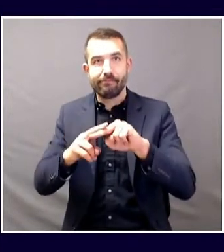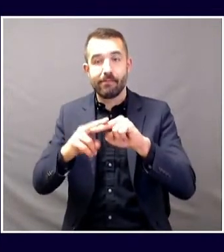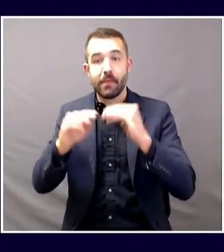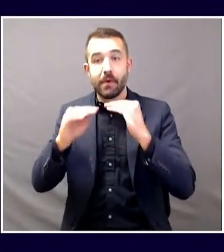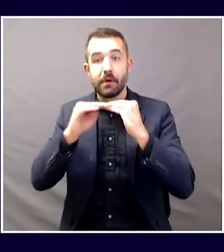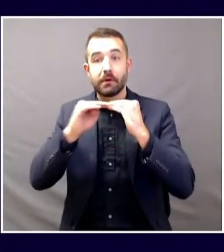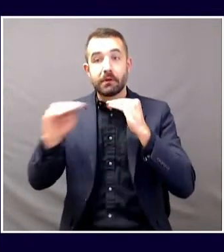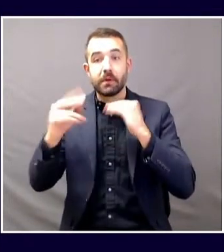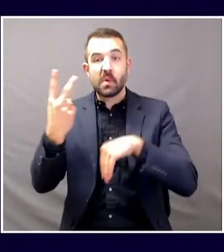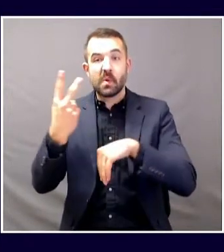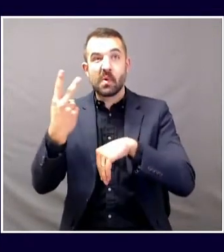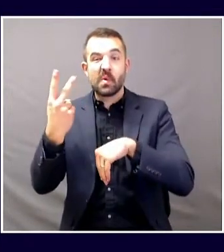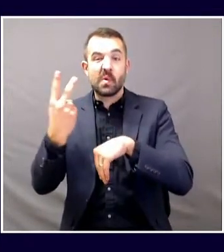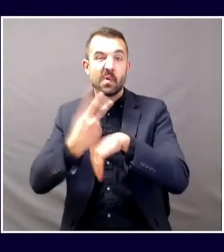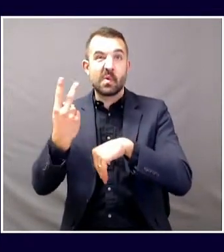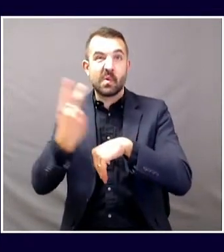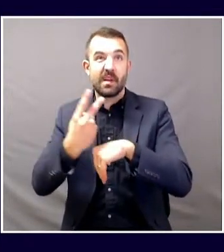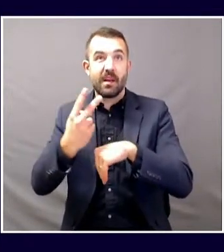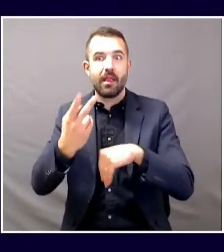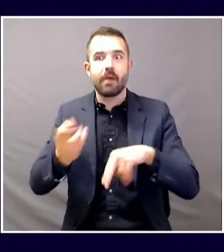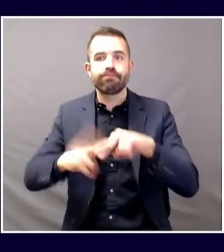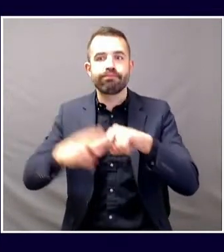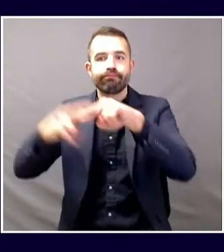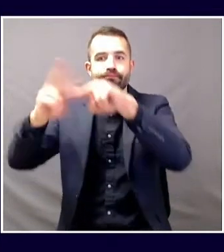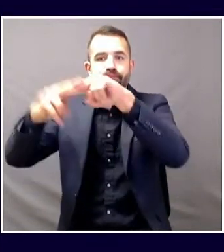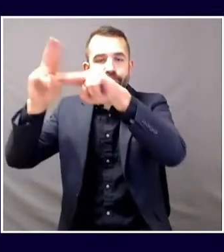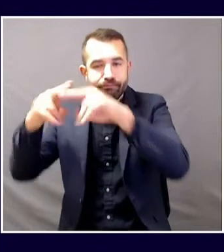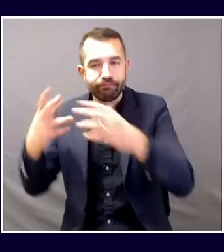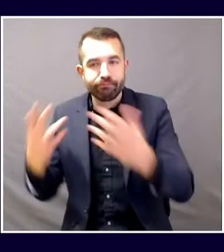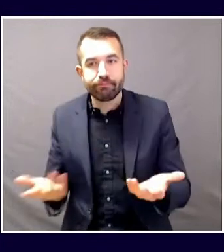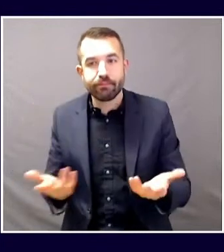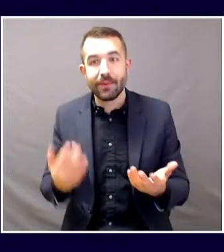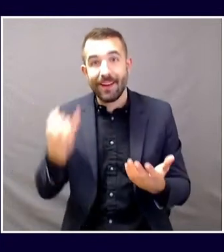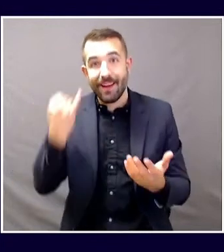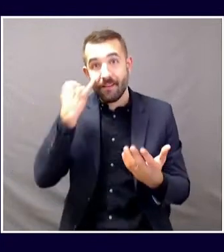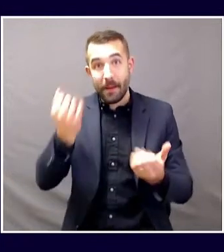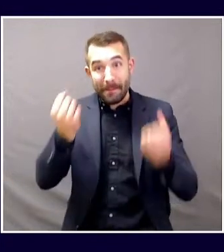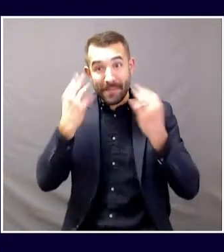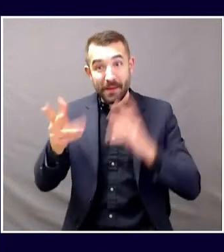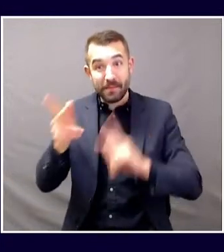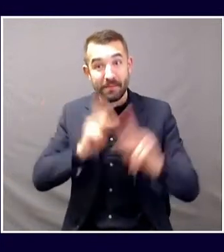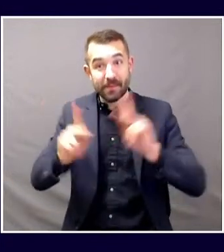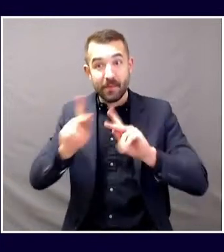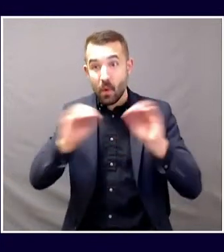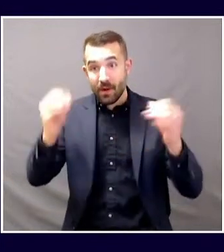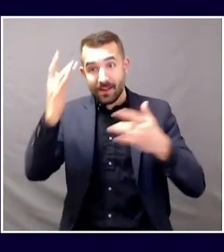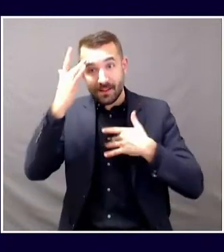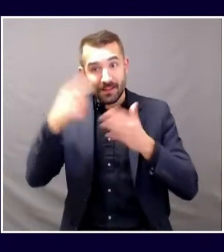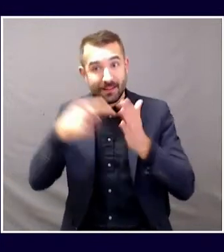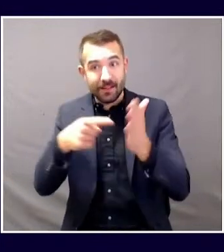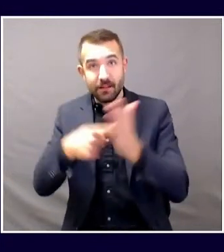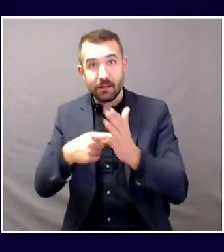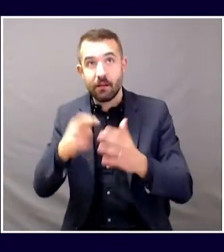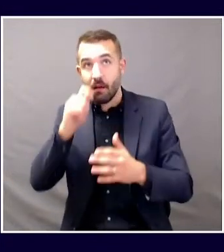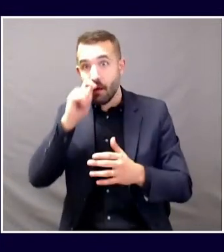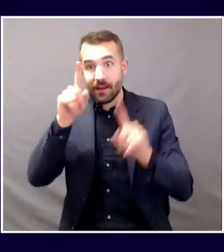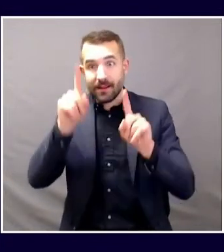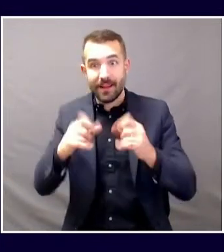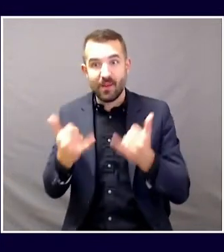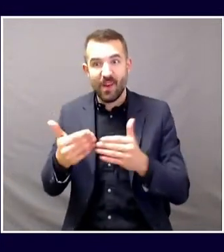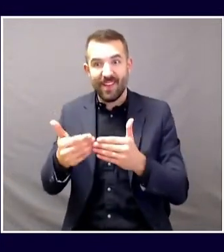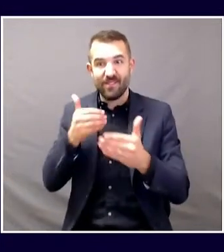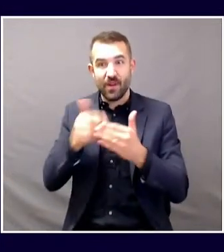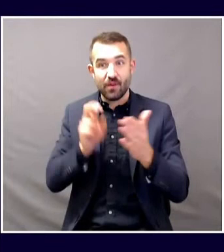of asymptomatic, well people just wanting to get tested prior to, say, travel, one would have potentially